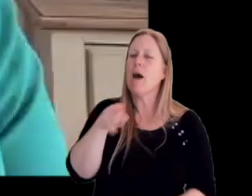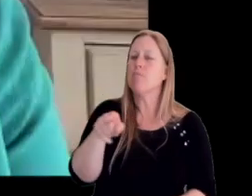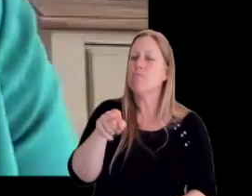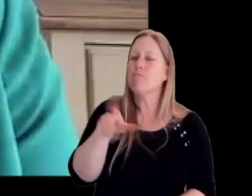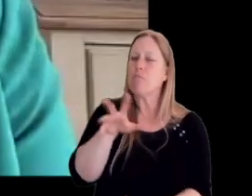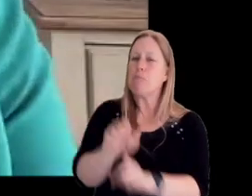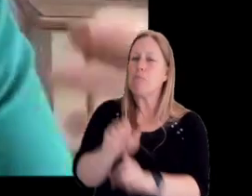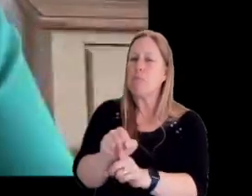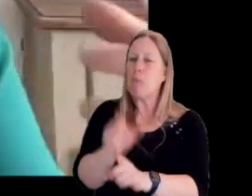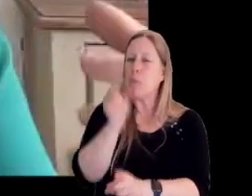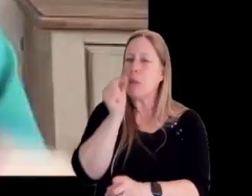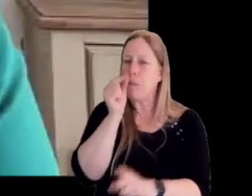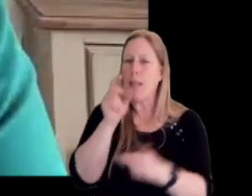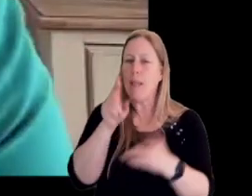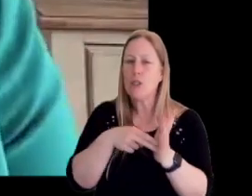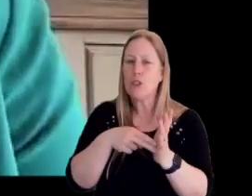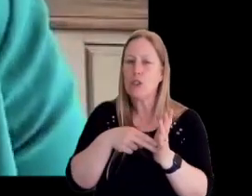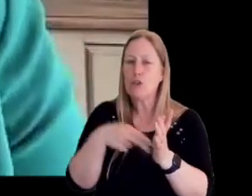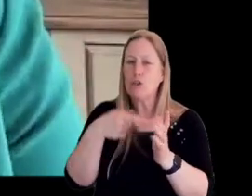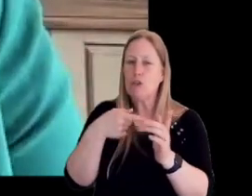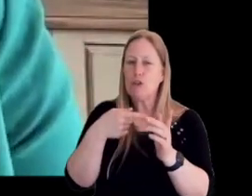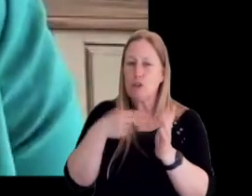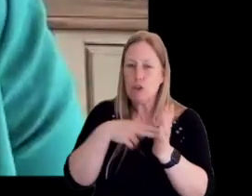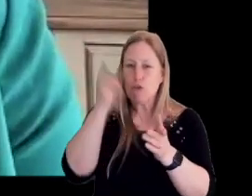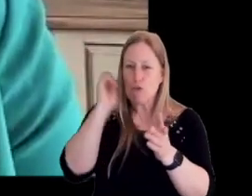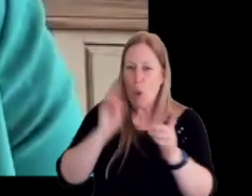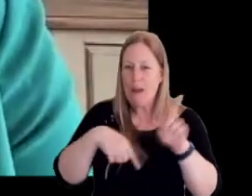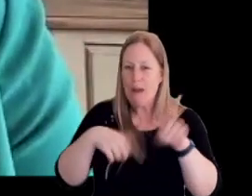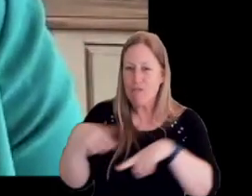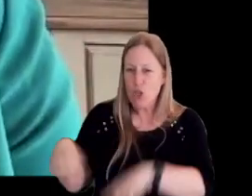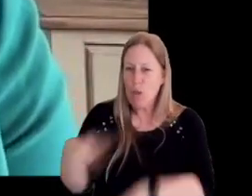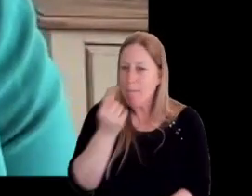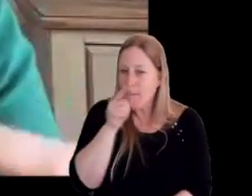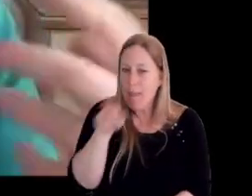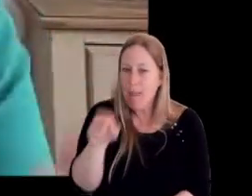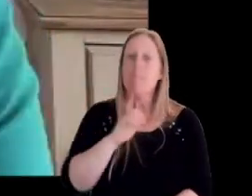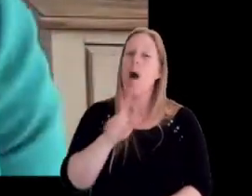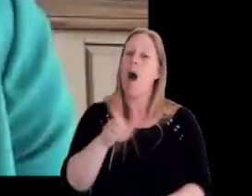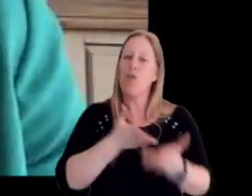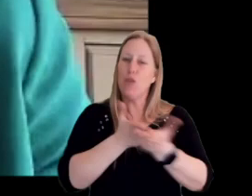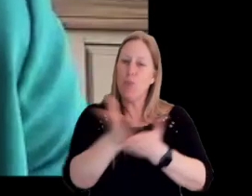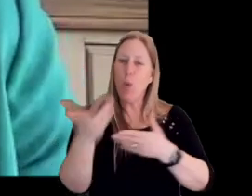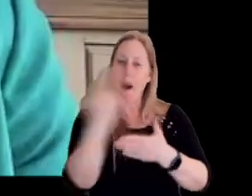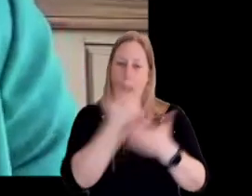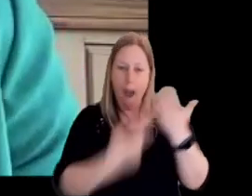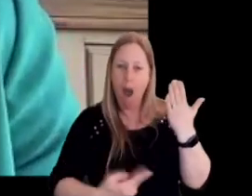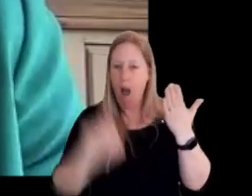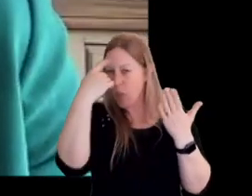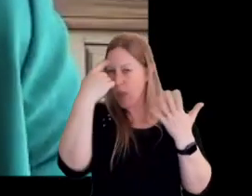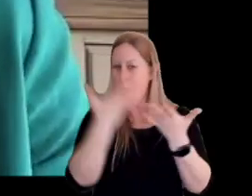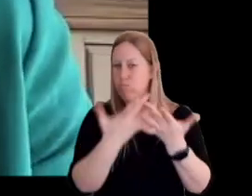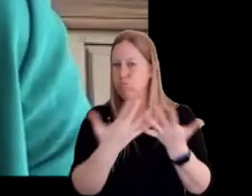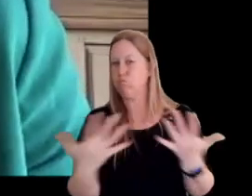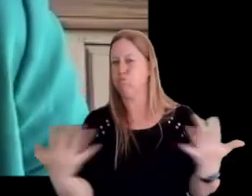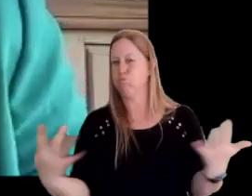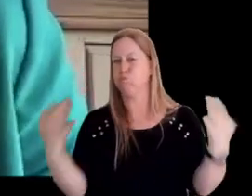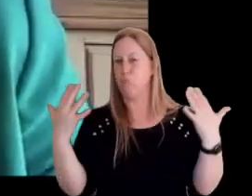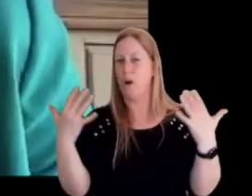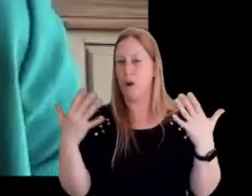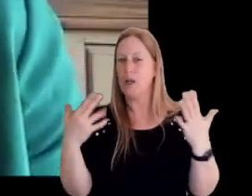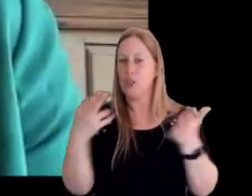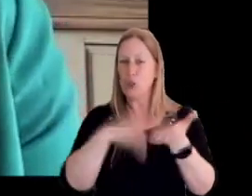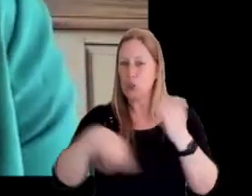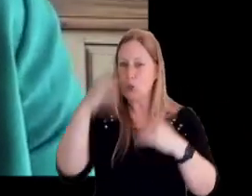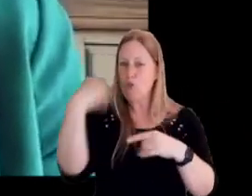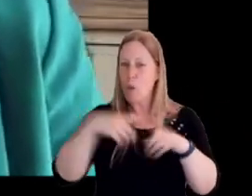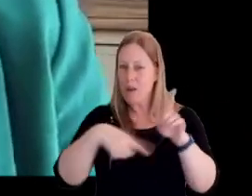like tells me that perhaps they're neurodivergent. And I think within the arts, there's probably like a lot more